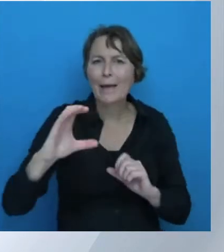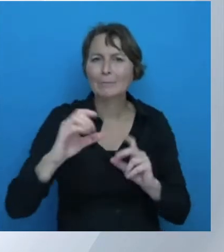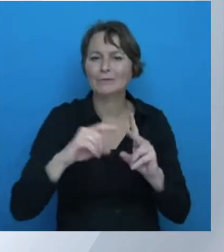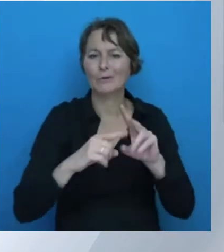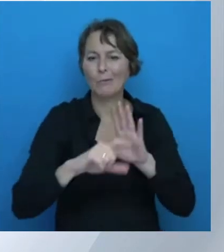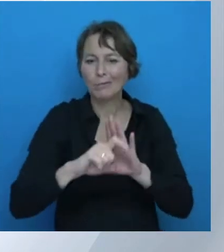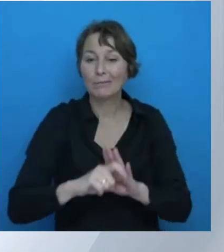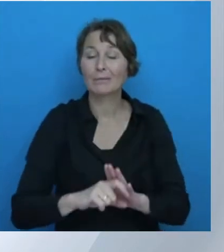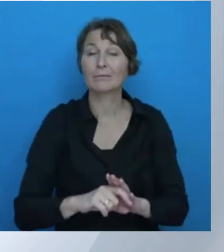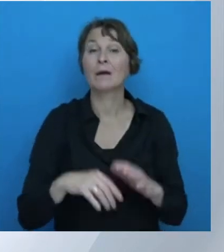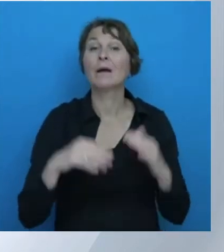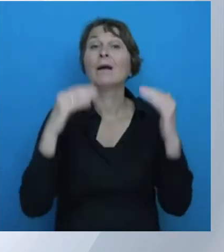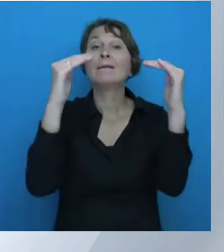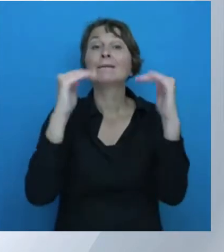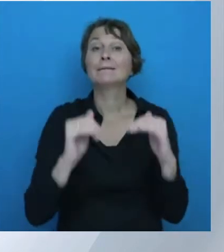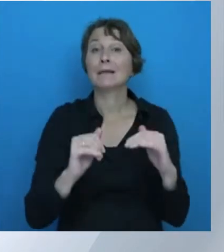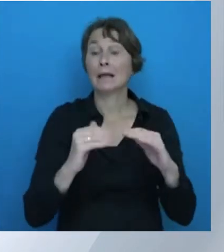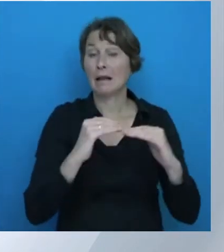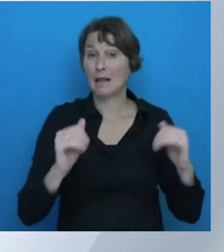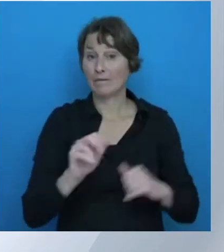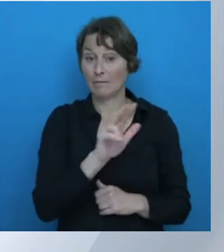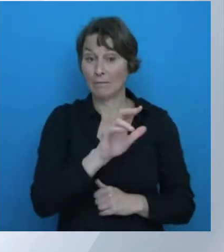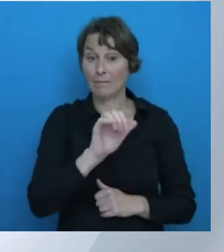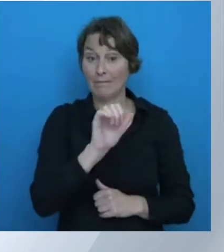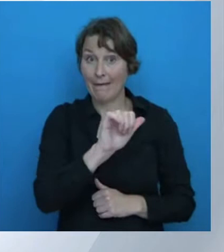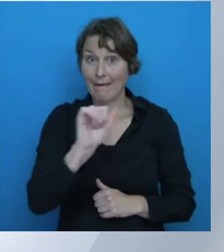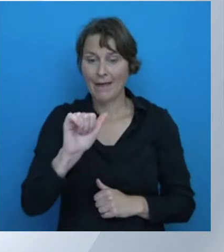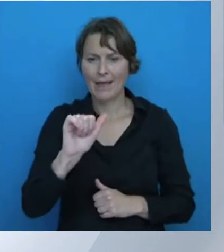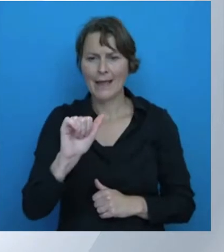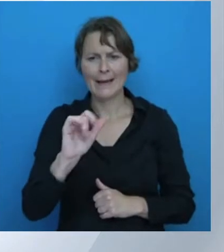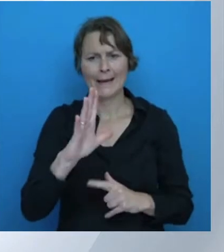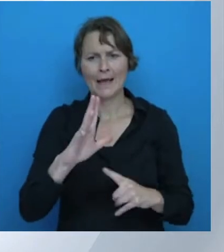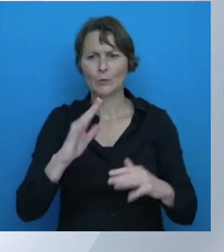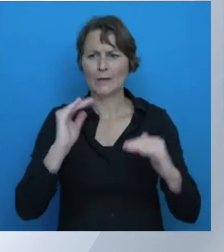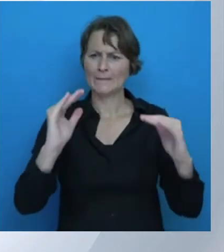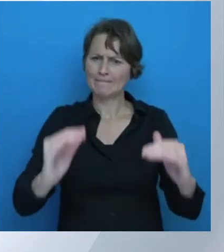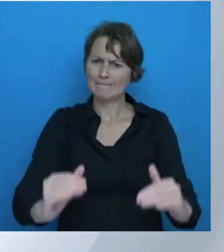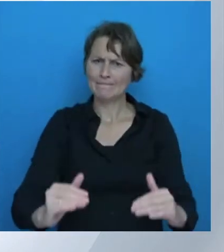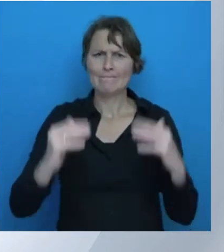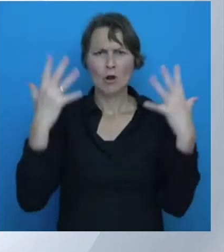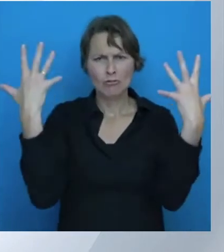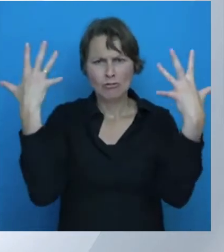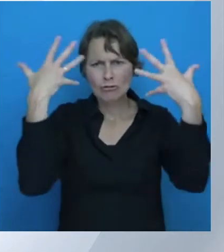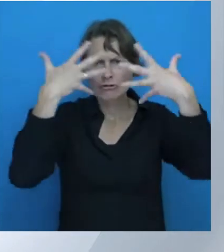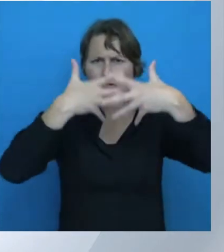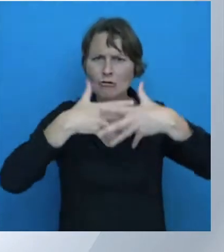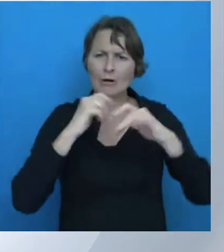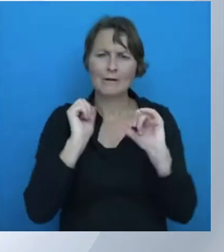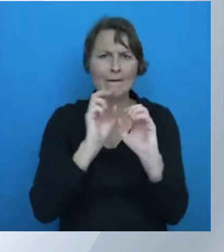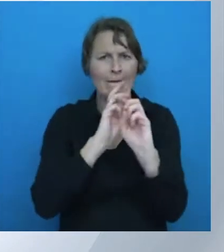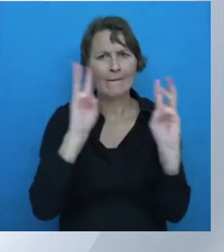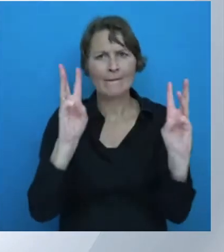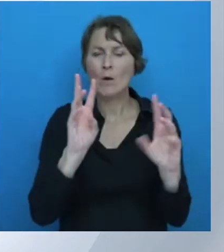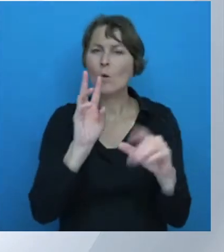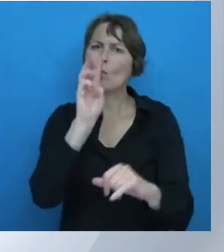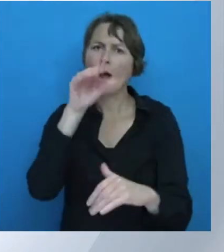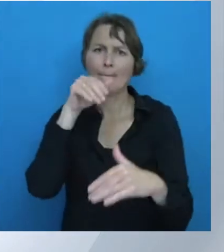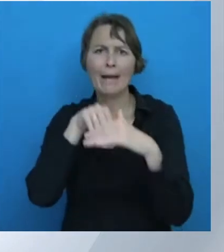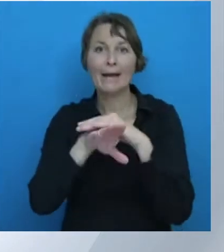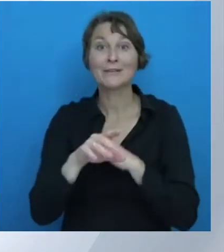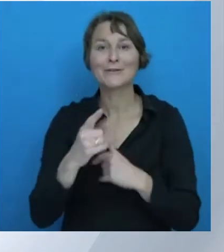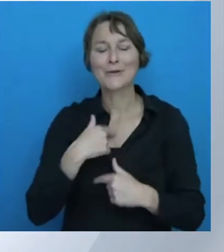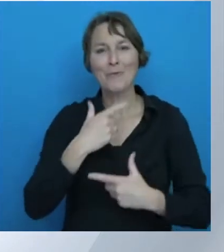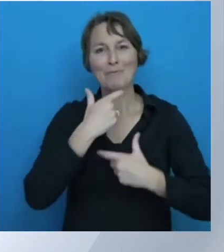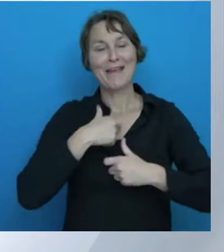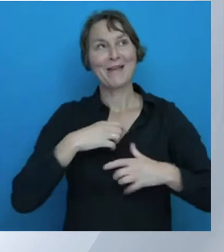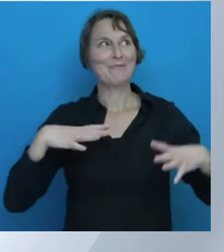most complex level of web accessibility. And I'm so proud to be speaking here at this conference right now with my own personal sign interpreter.